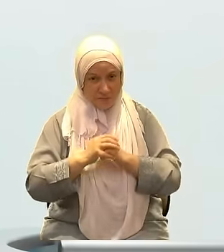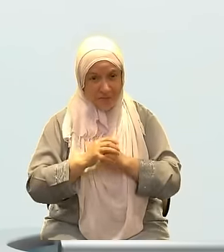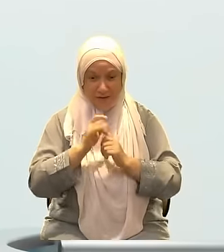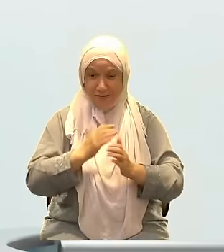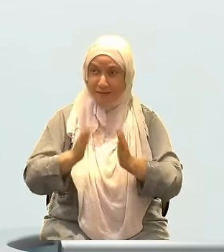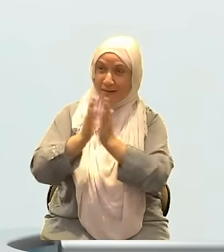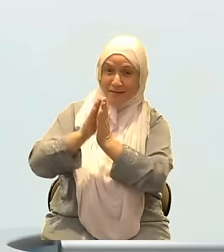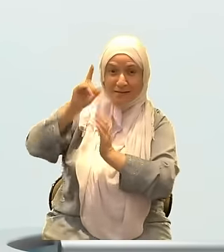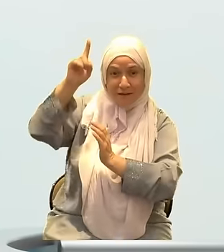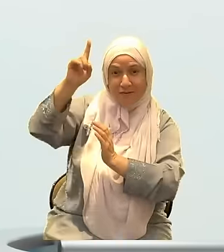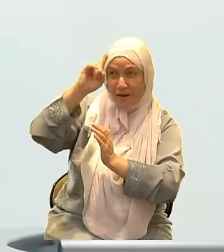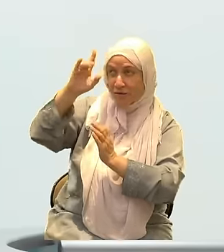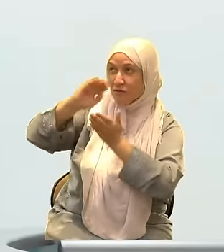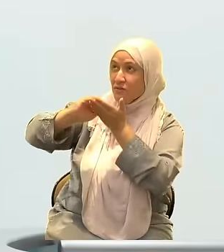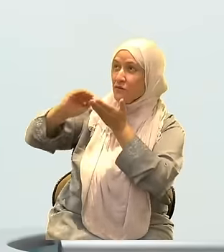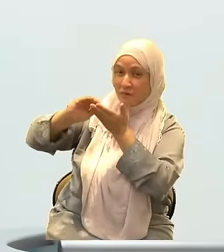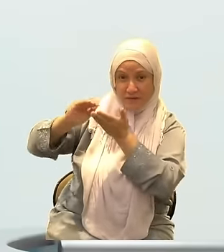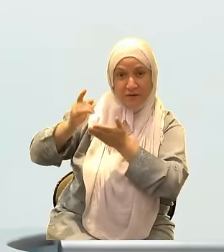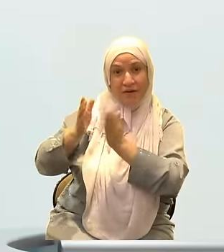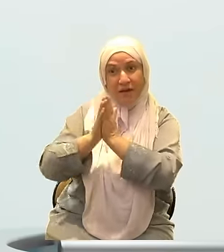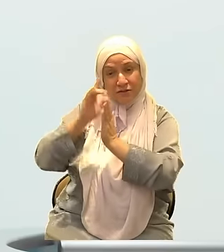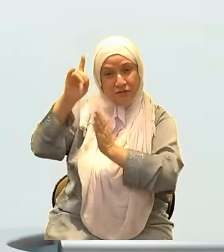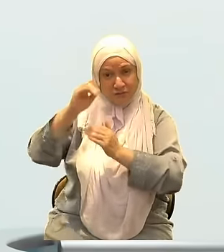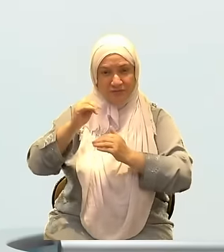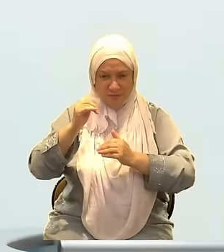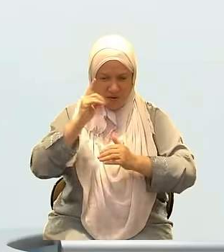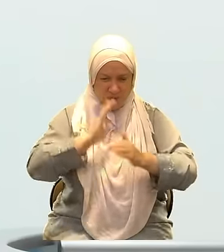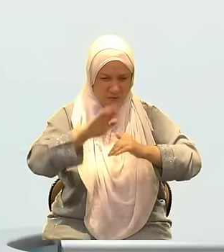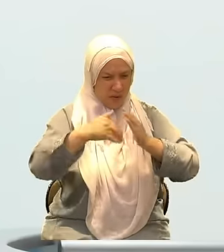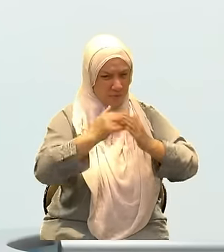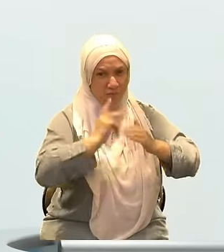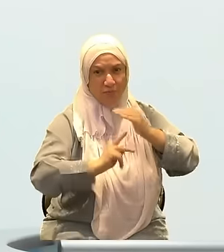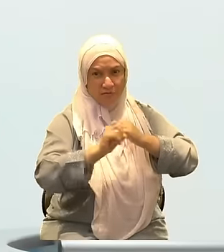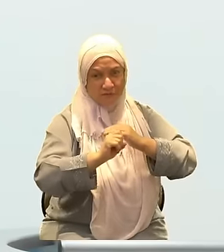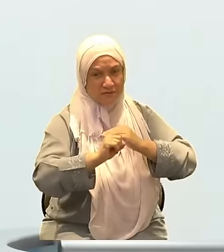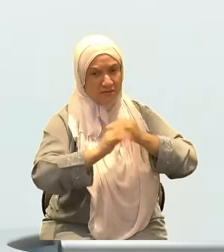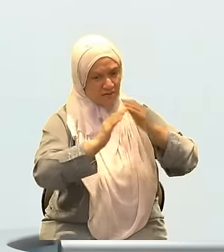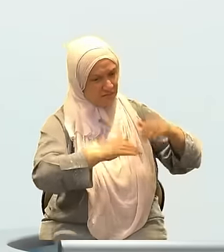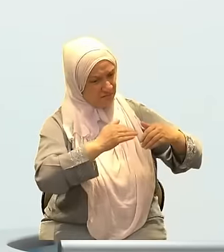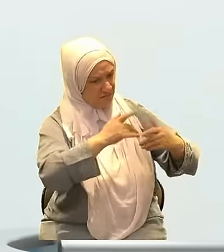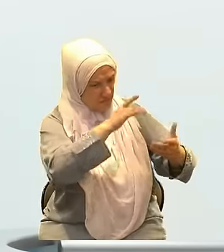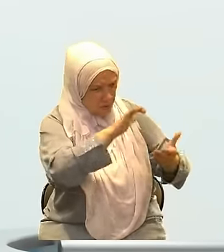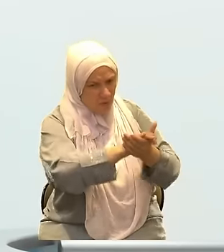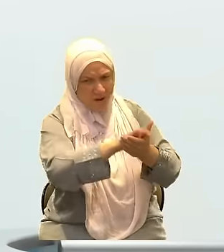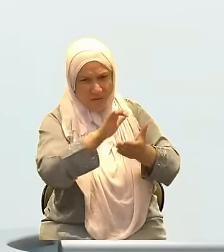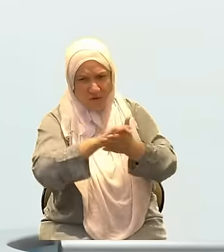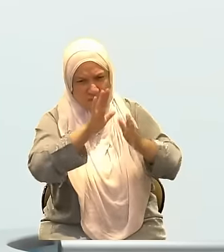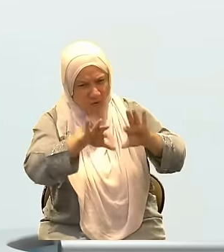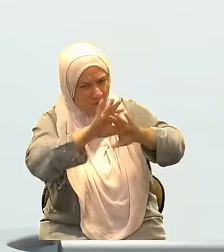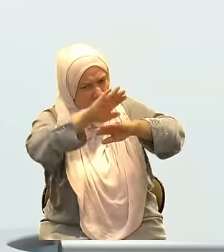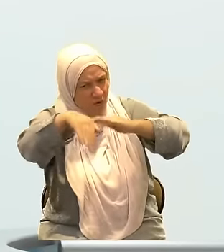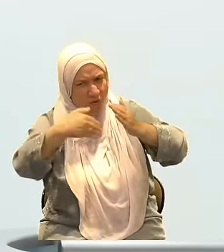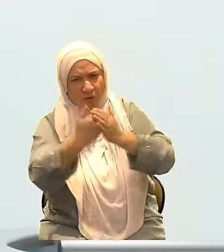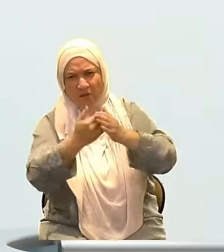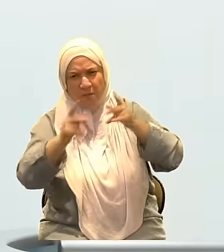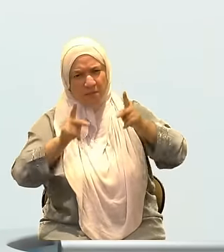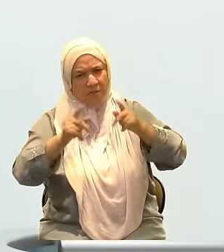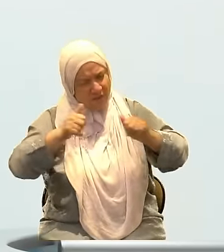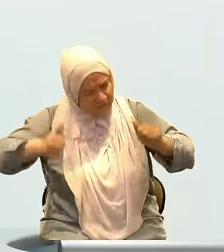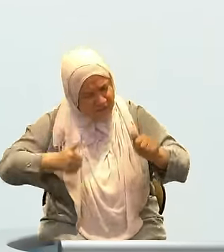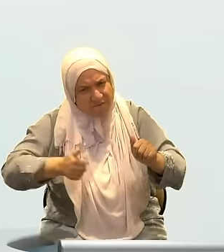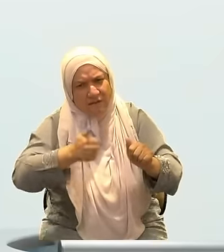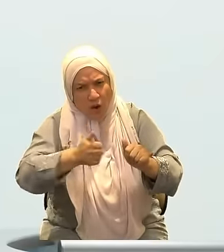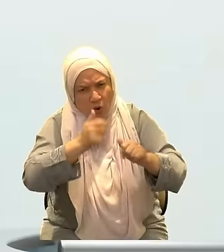came before him, his family and companions that served alongside him, and those that follow in his blessed path until the day of judgment. we ask Allah to make us amongst them.